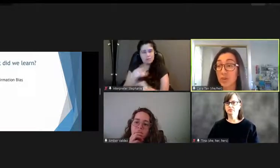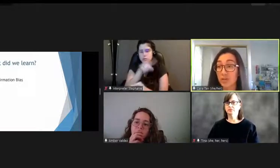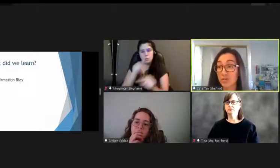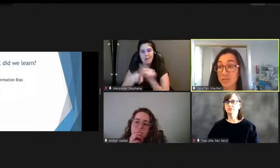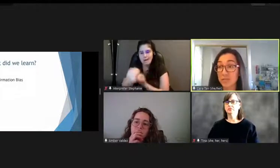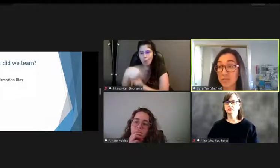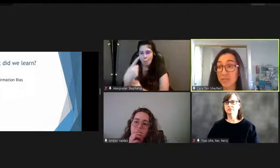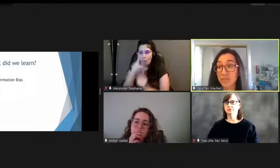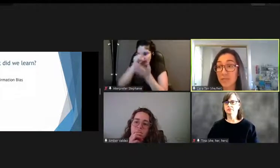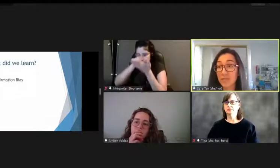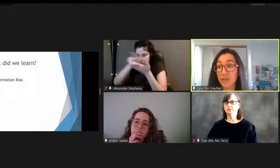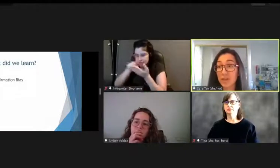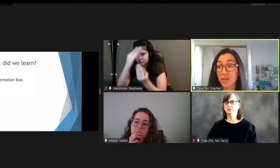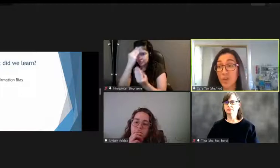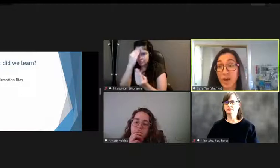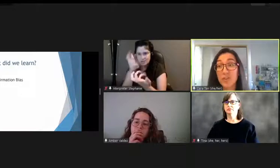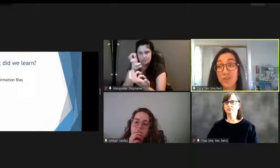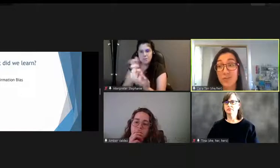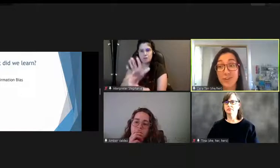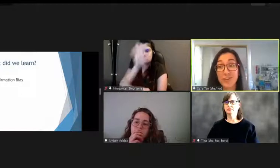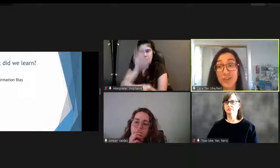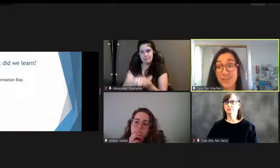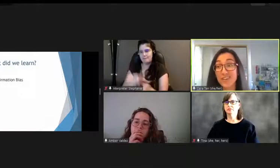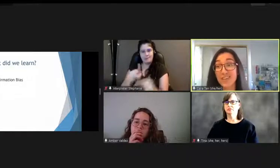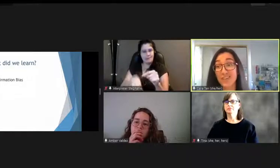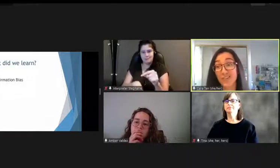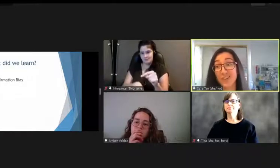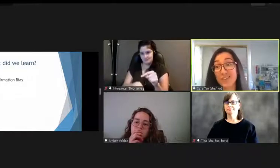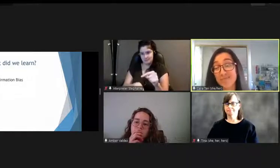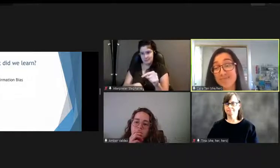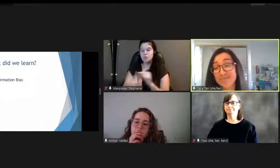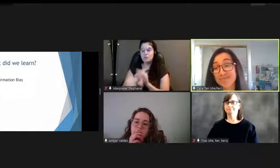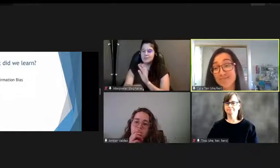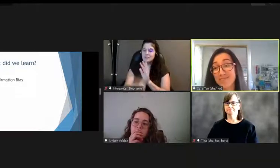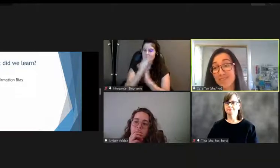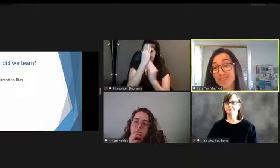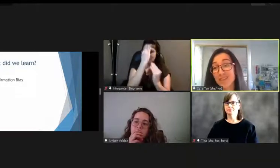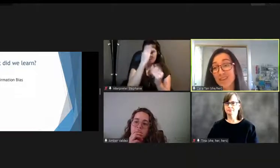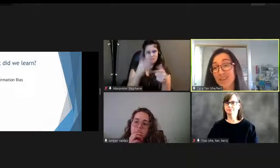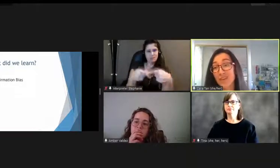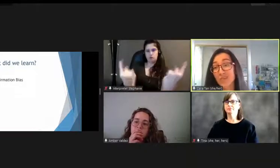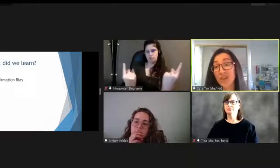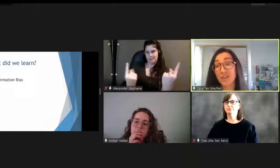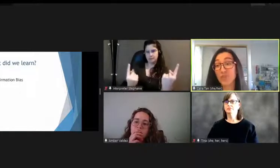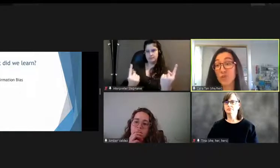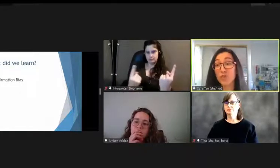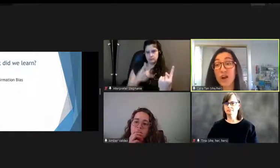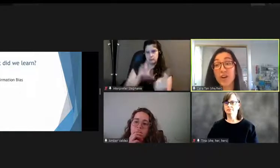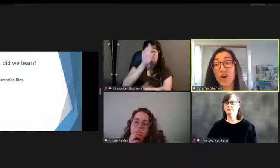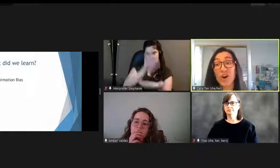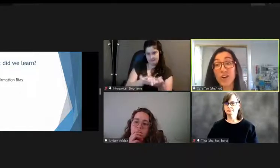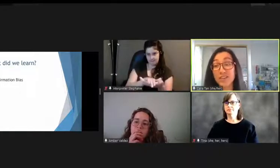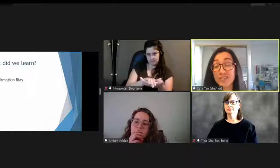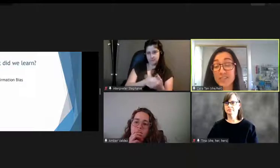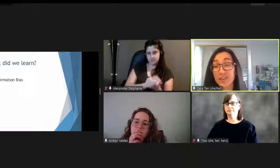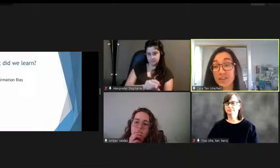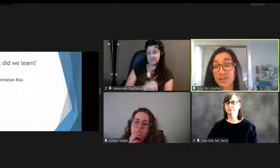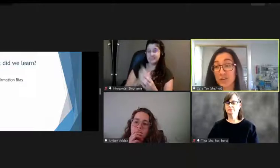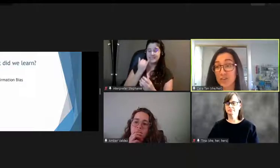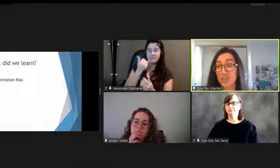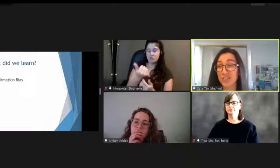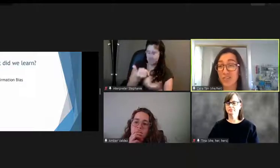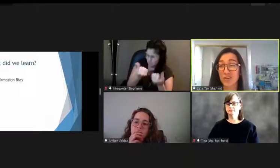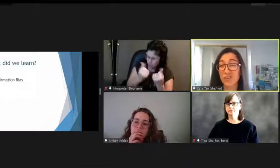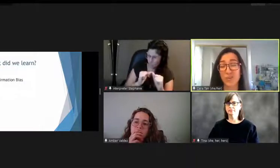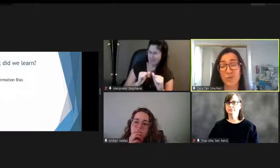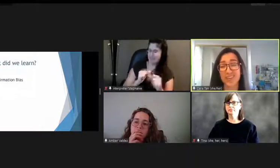you believe. You have to look for information that disagrees. Because if you try your hardest to find